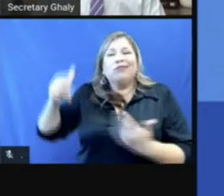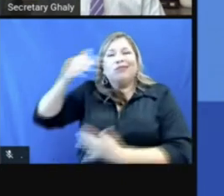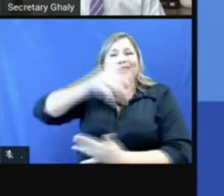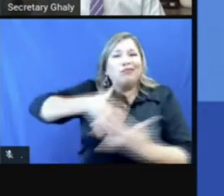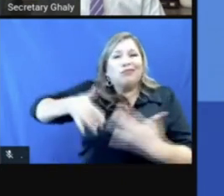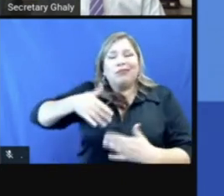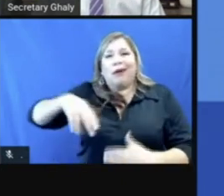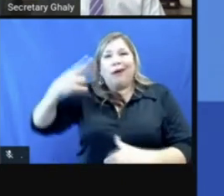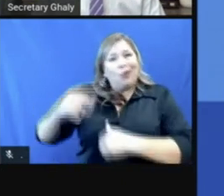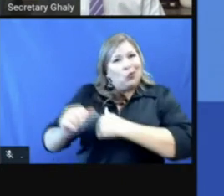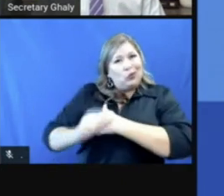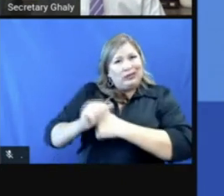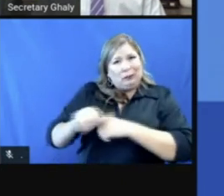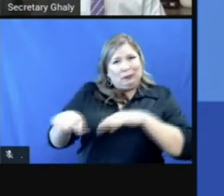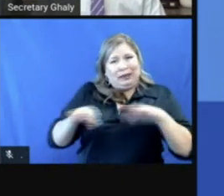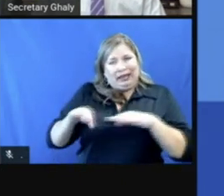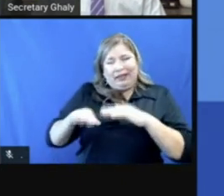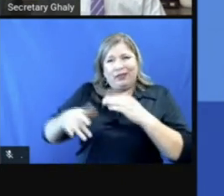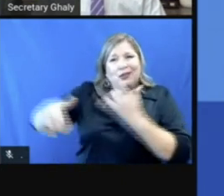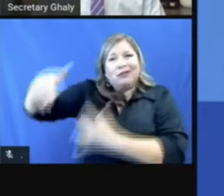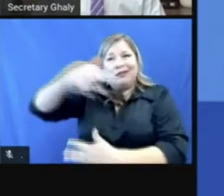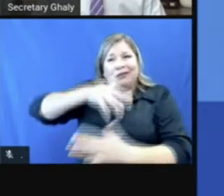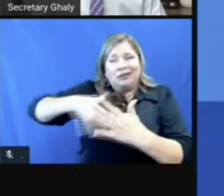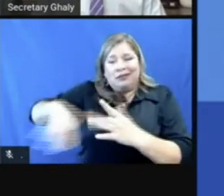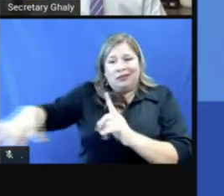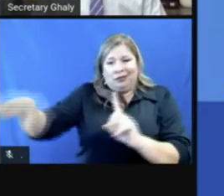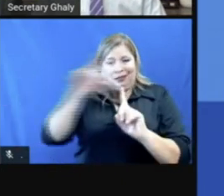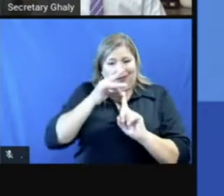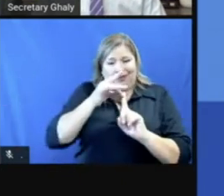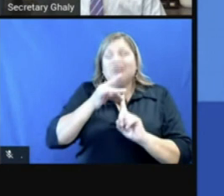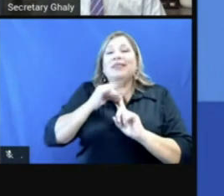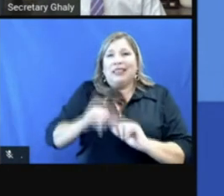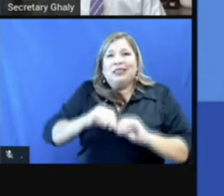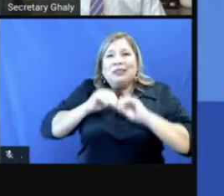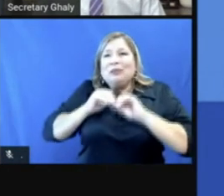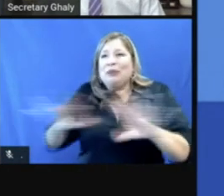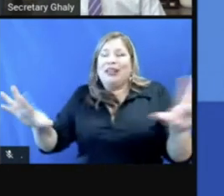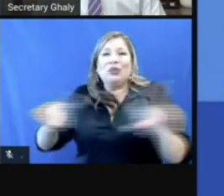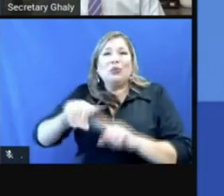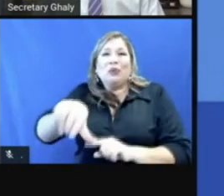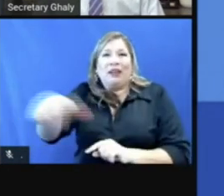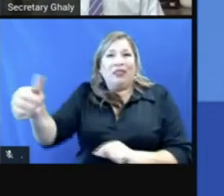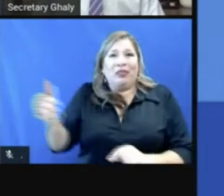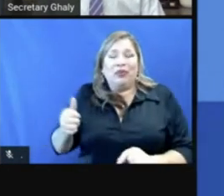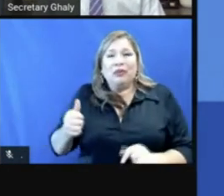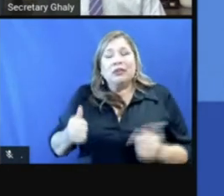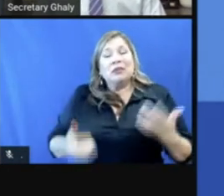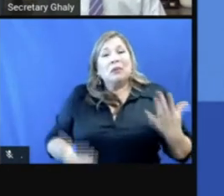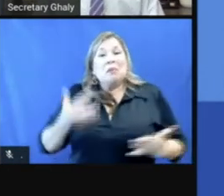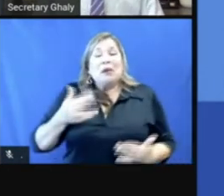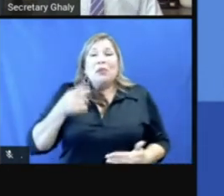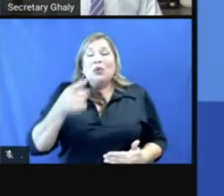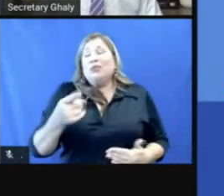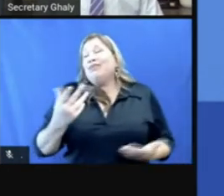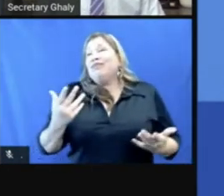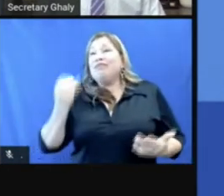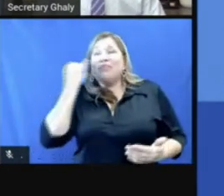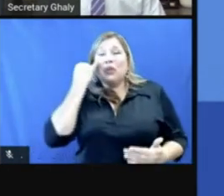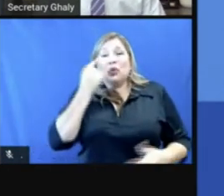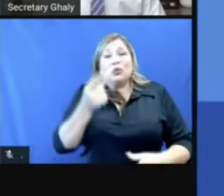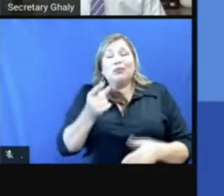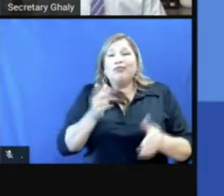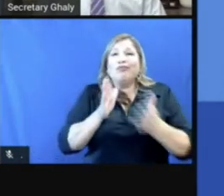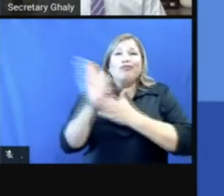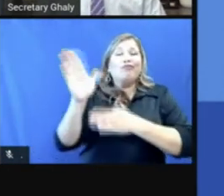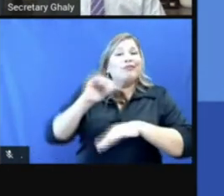behaviors, that those infections can quickly spread to other settings. Maybe you're a worker who's out at